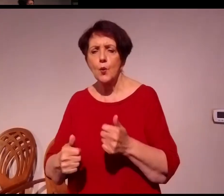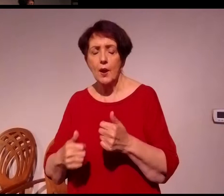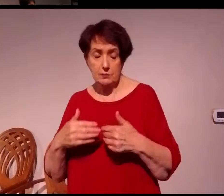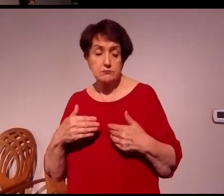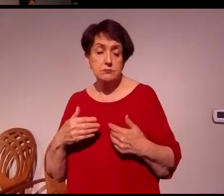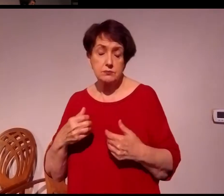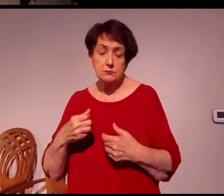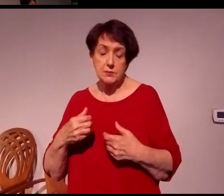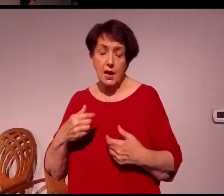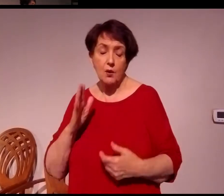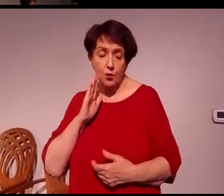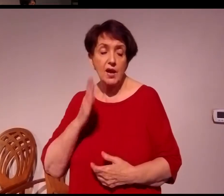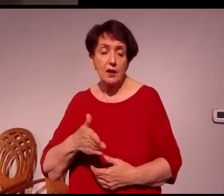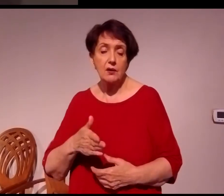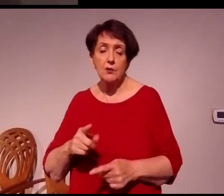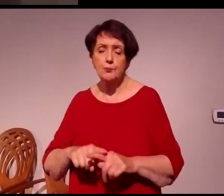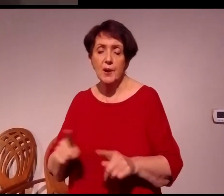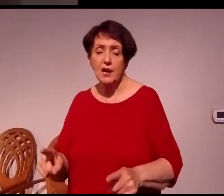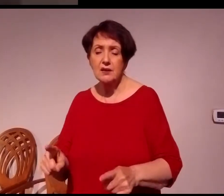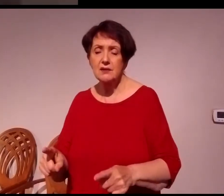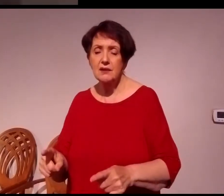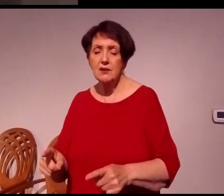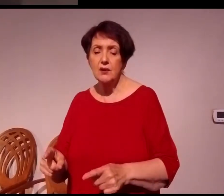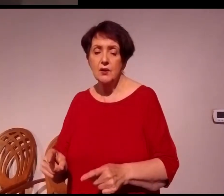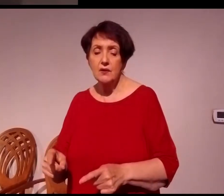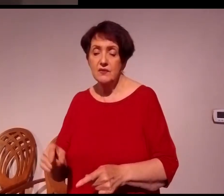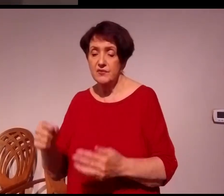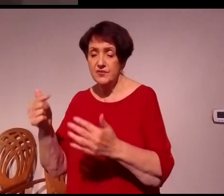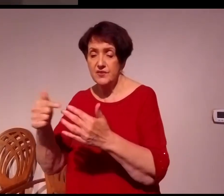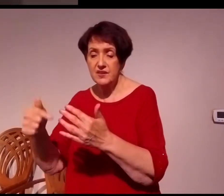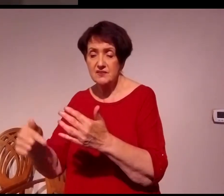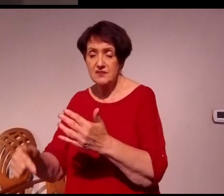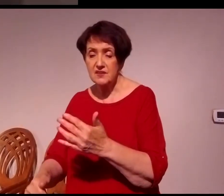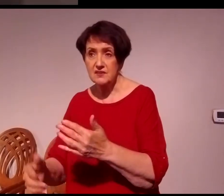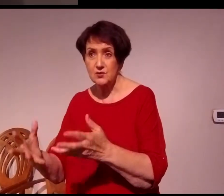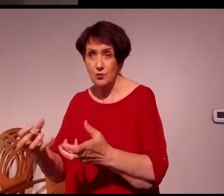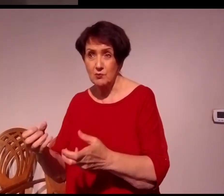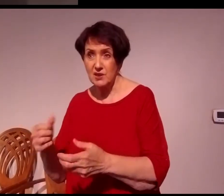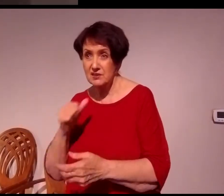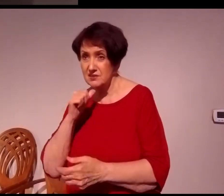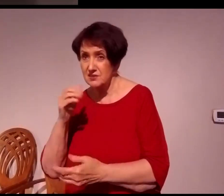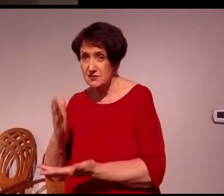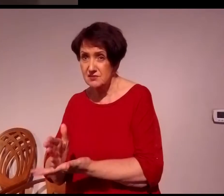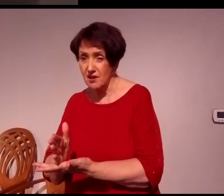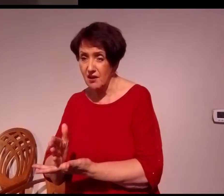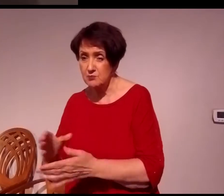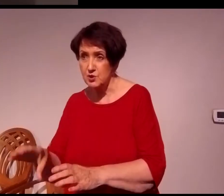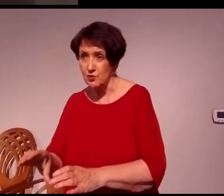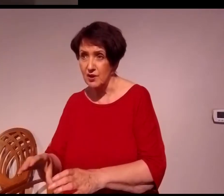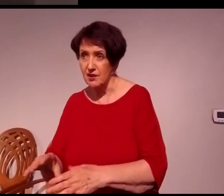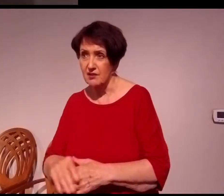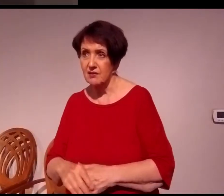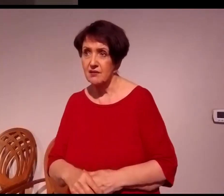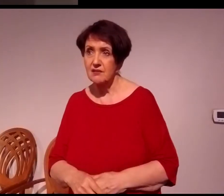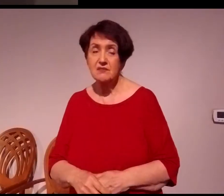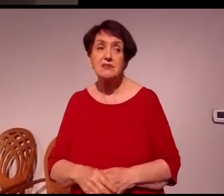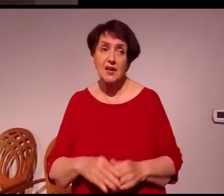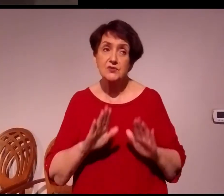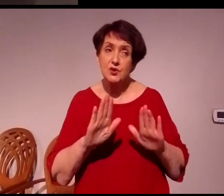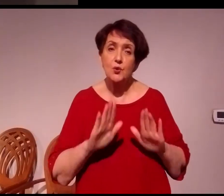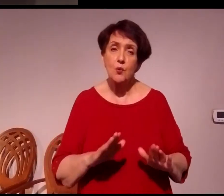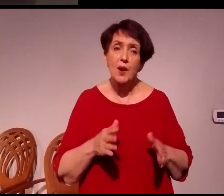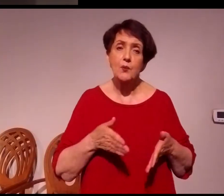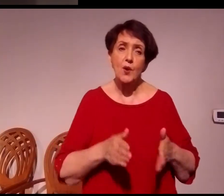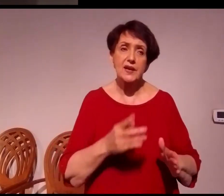these other things would you like me not to do? It's a great way of saying no. No,